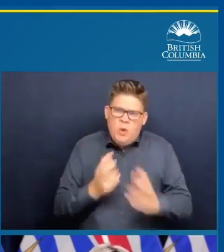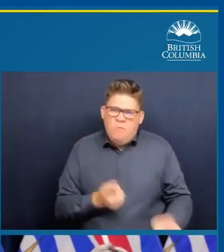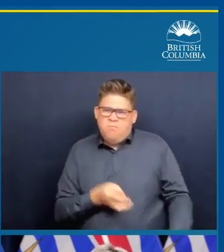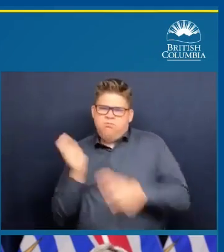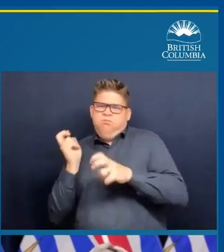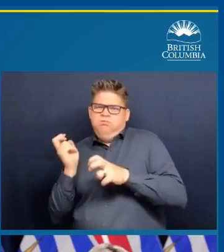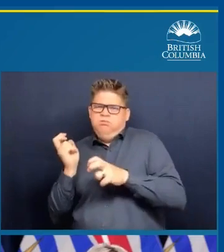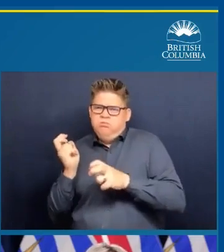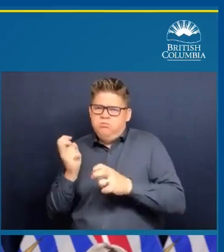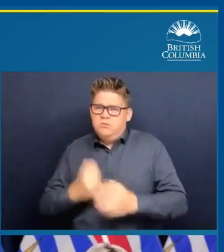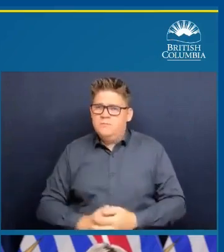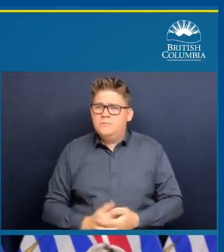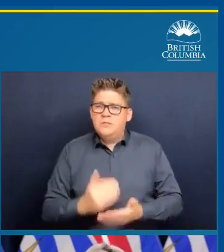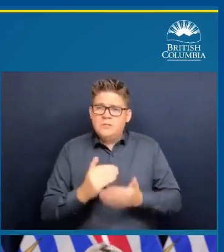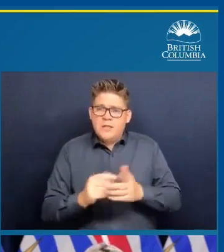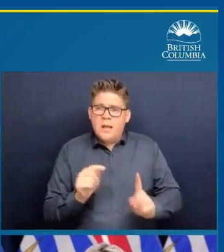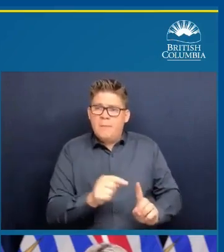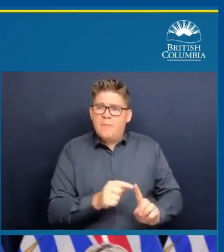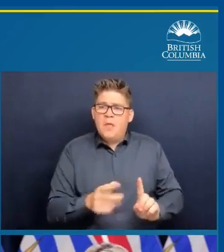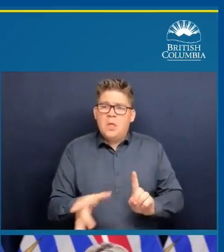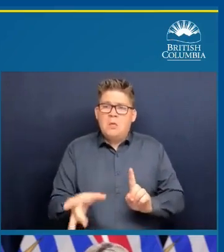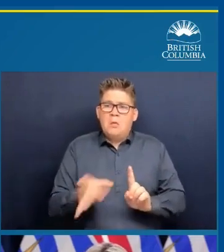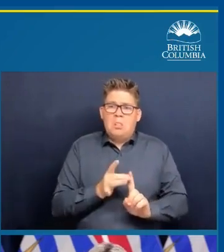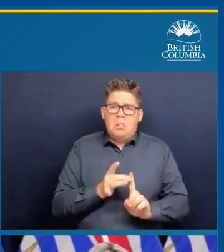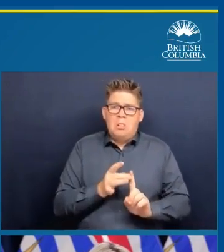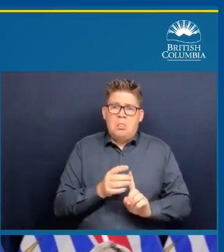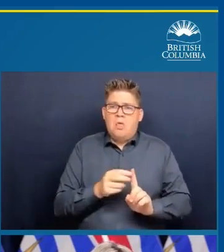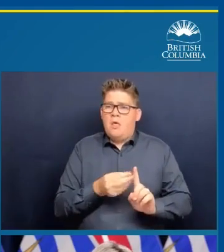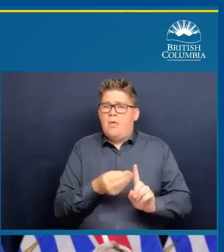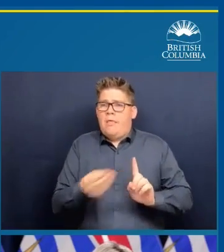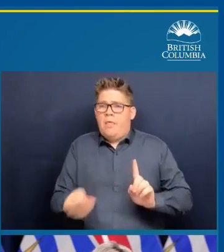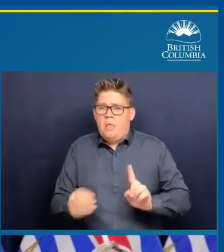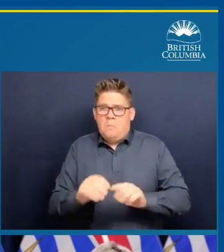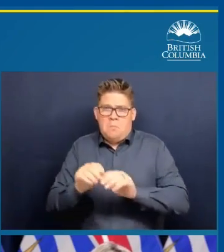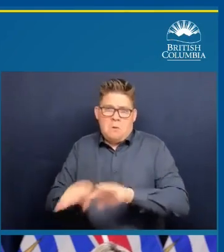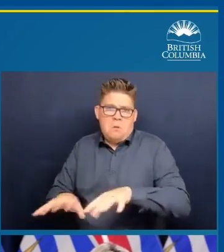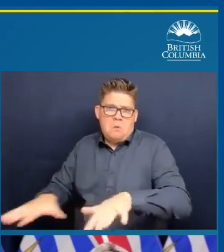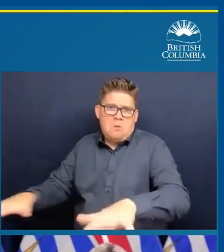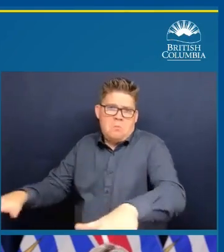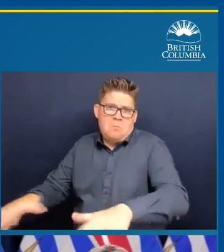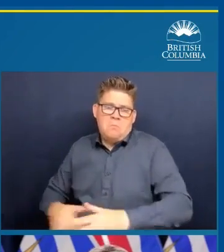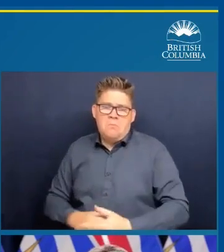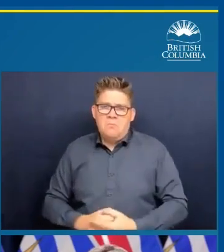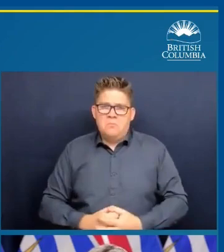best protecting children by getting them vaccinated against this virus in particular.